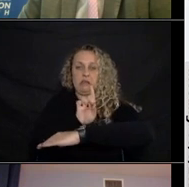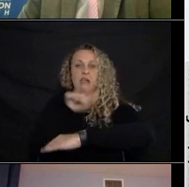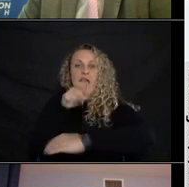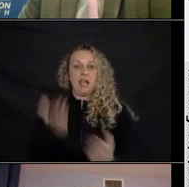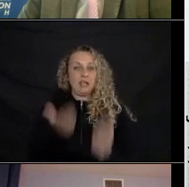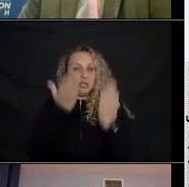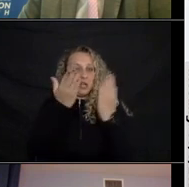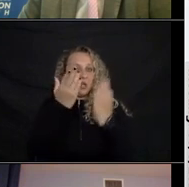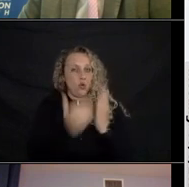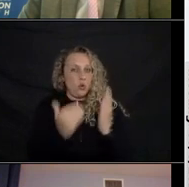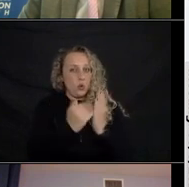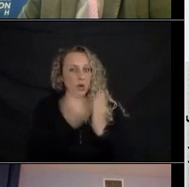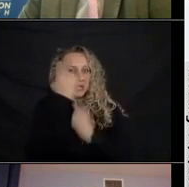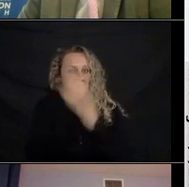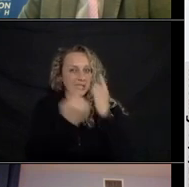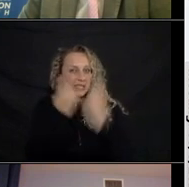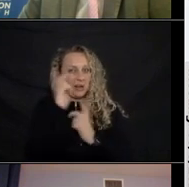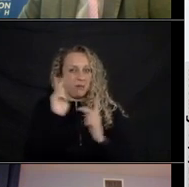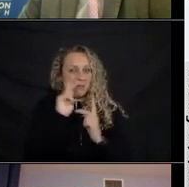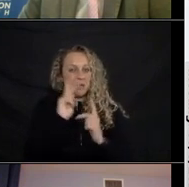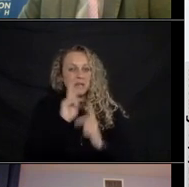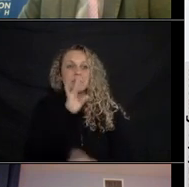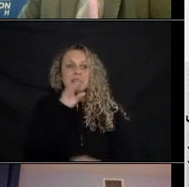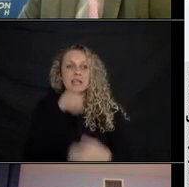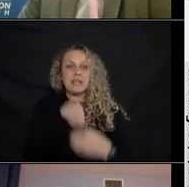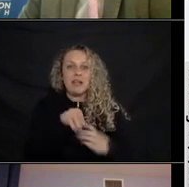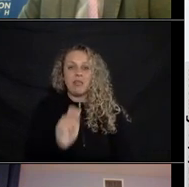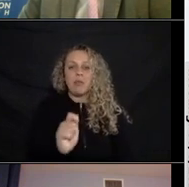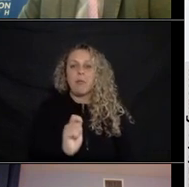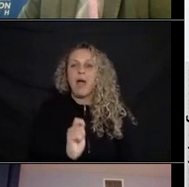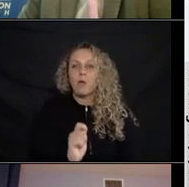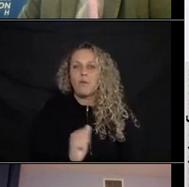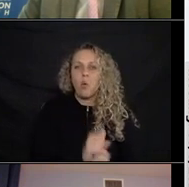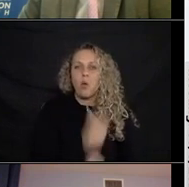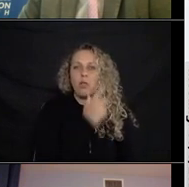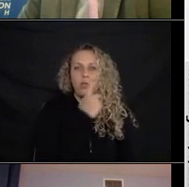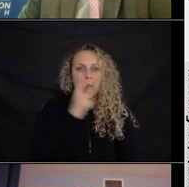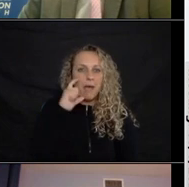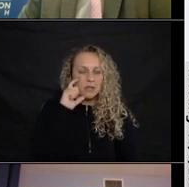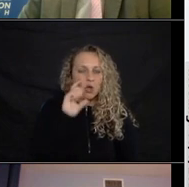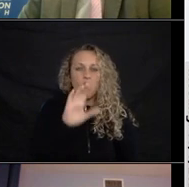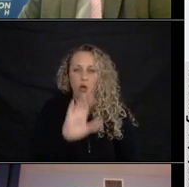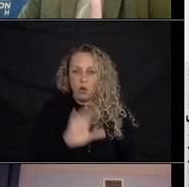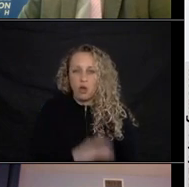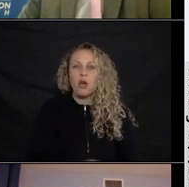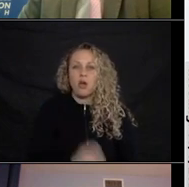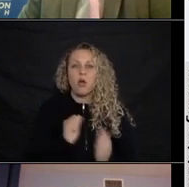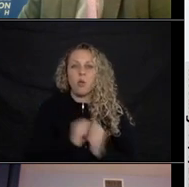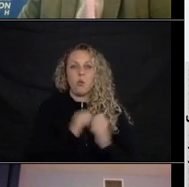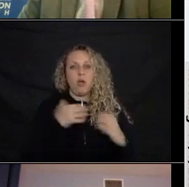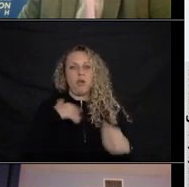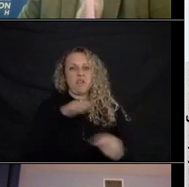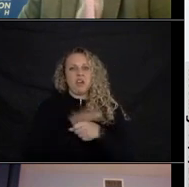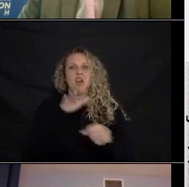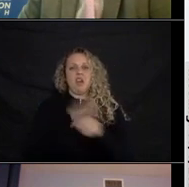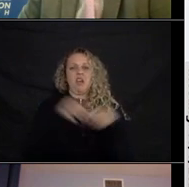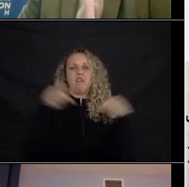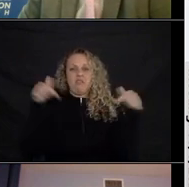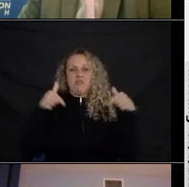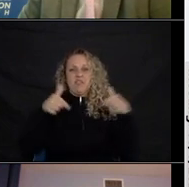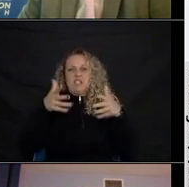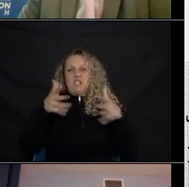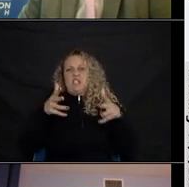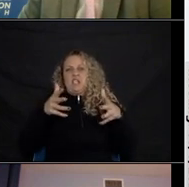you reconsider people speaking into the microphone with a mask on. We've had enough of this, and it